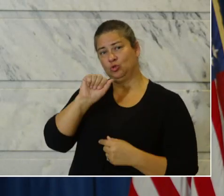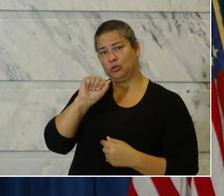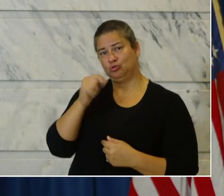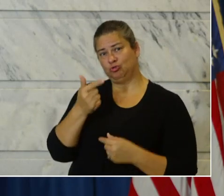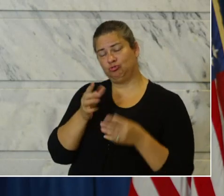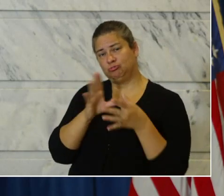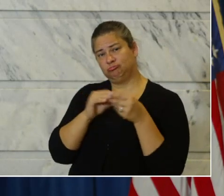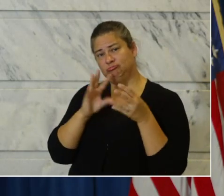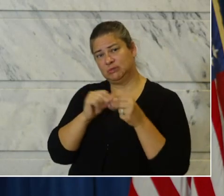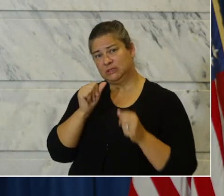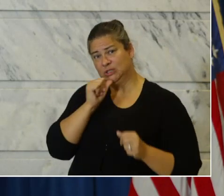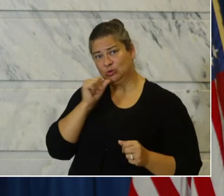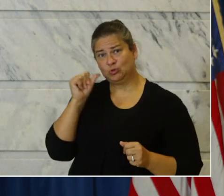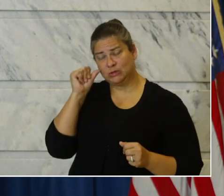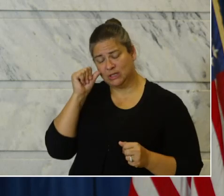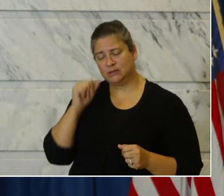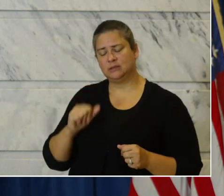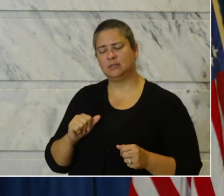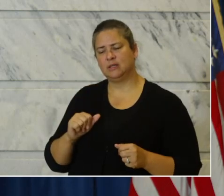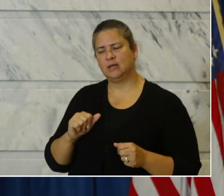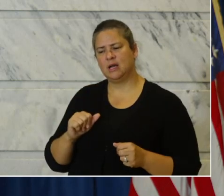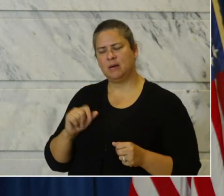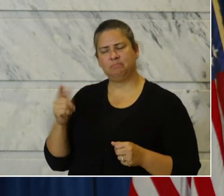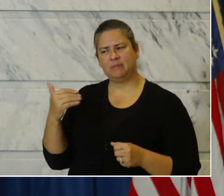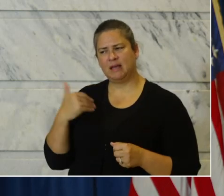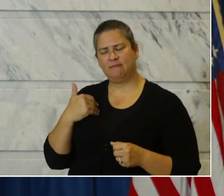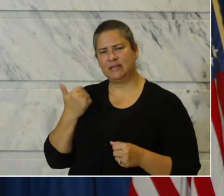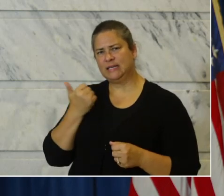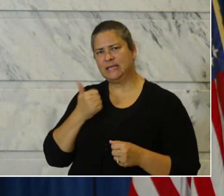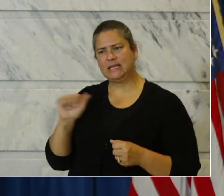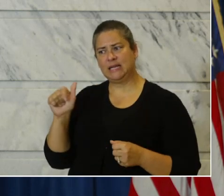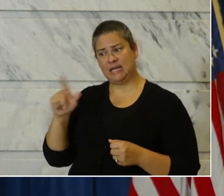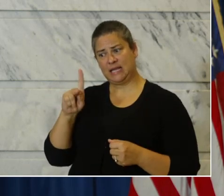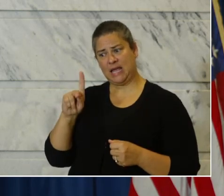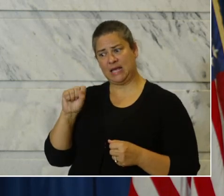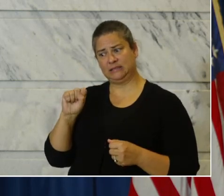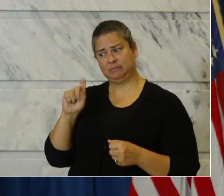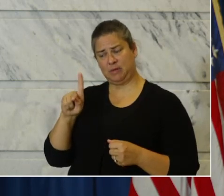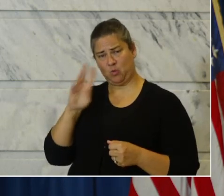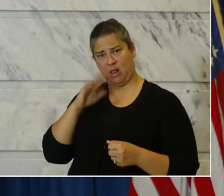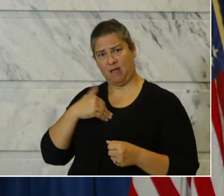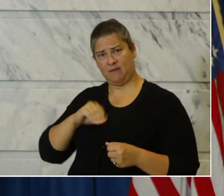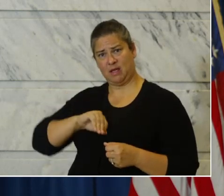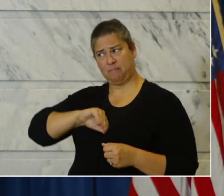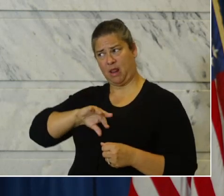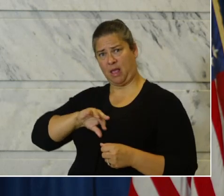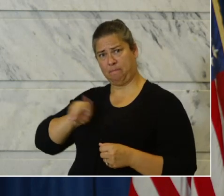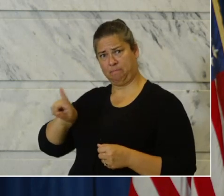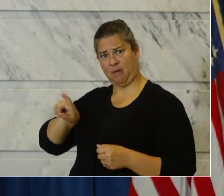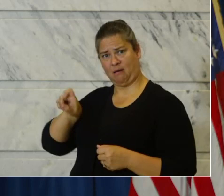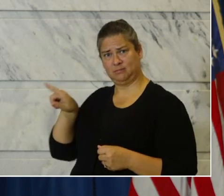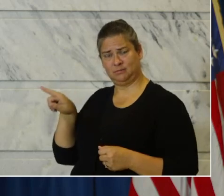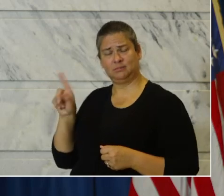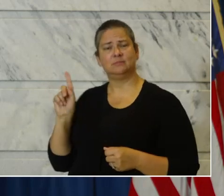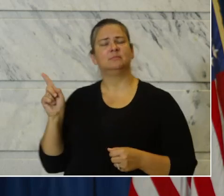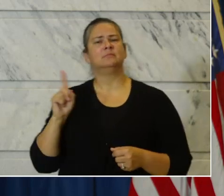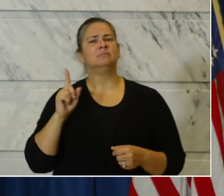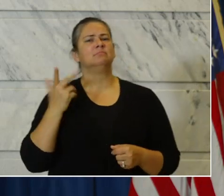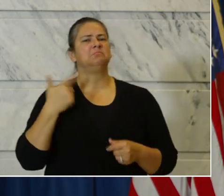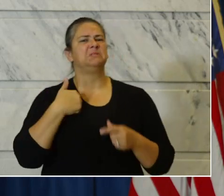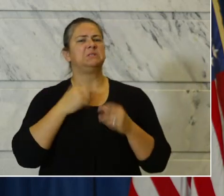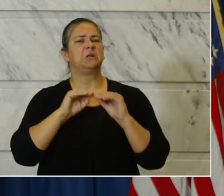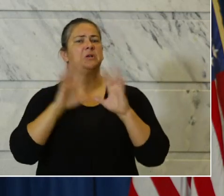give you any more impetus to equip the KSP with body cameras? The question is, given the